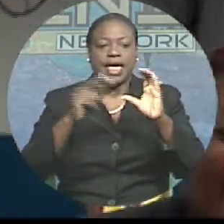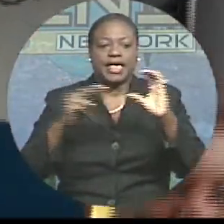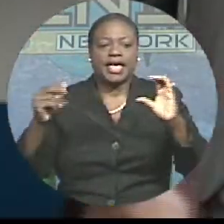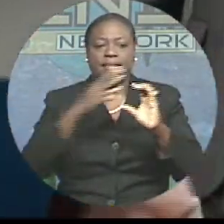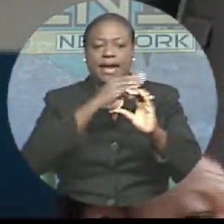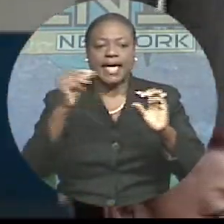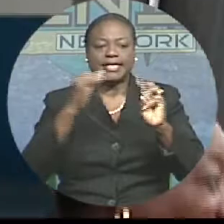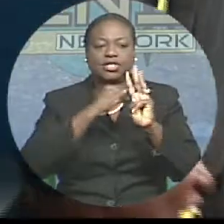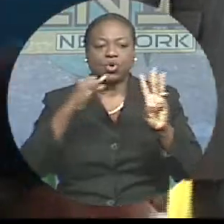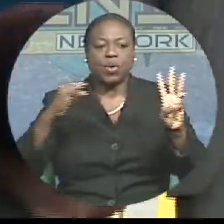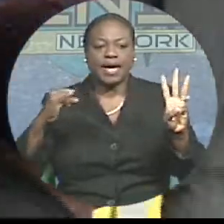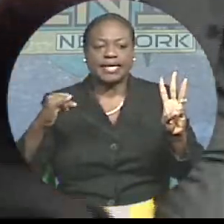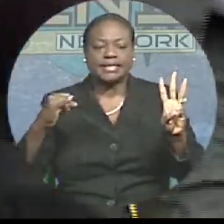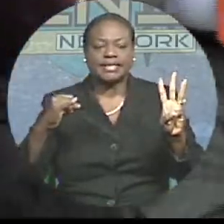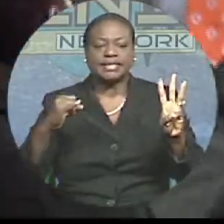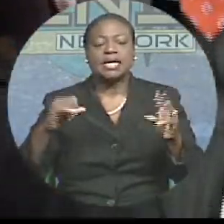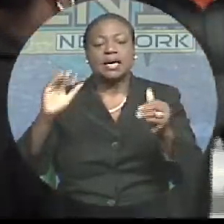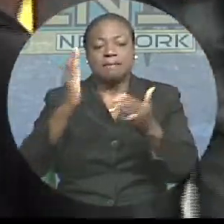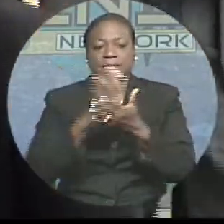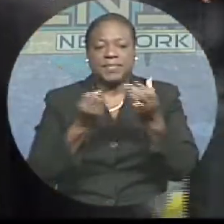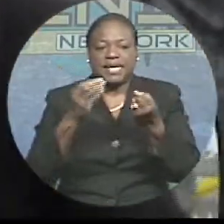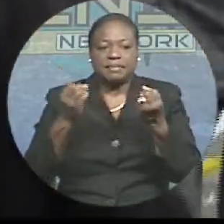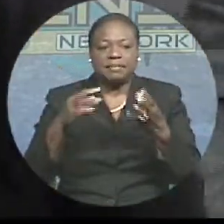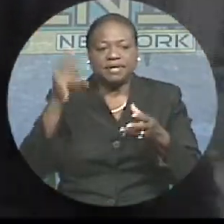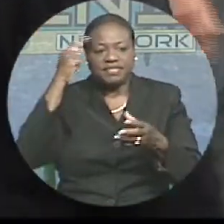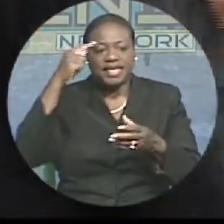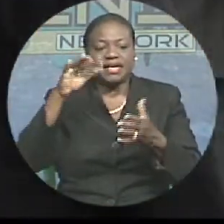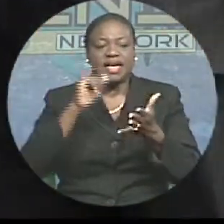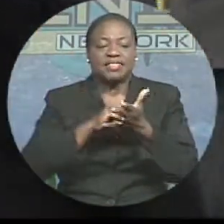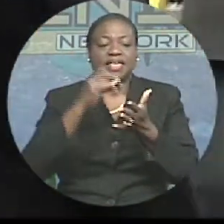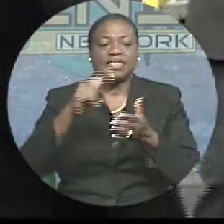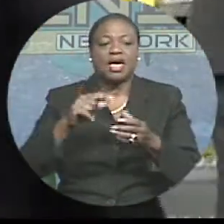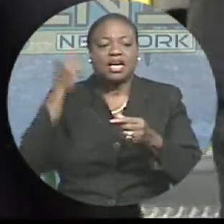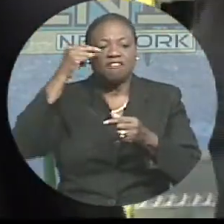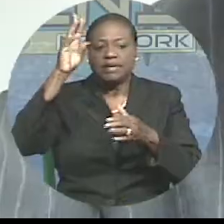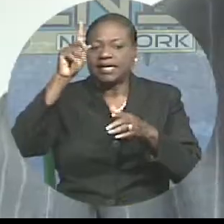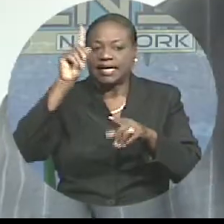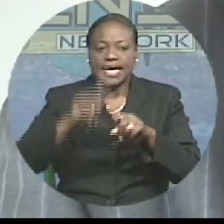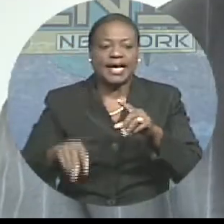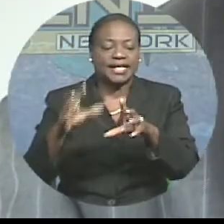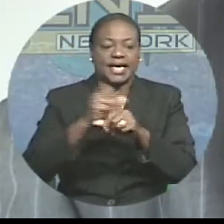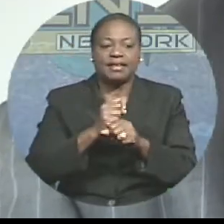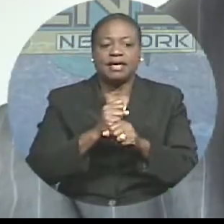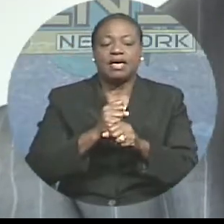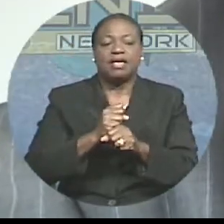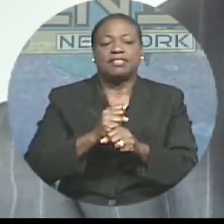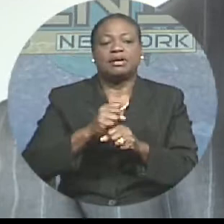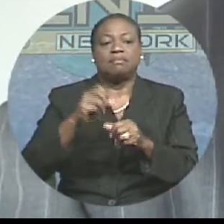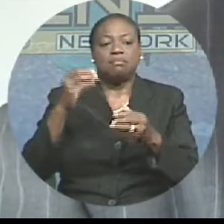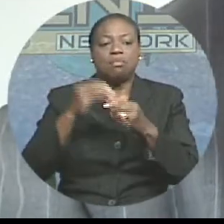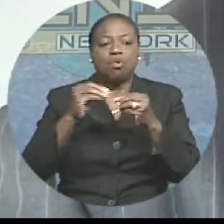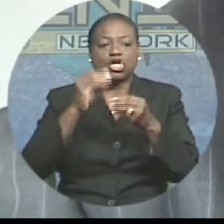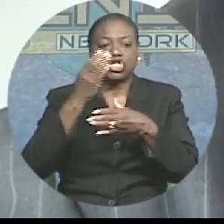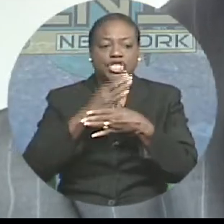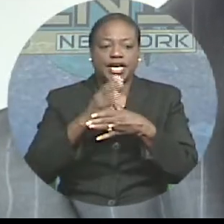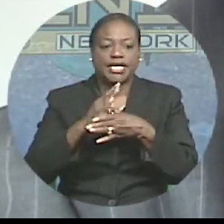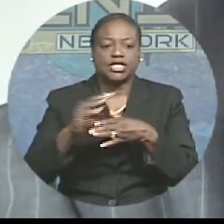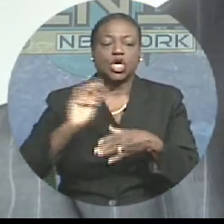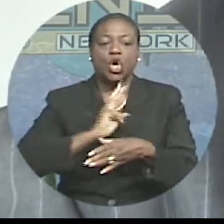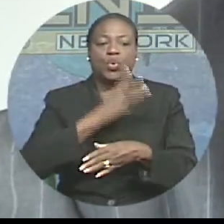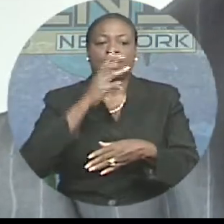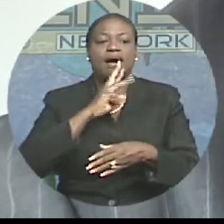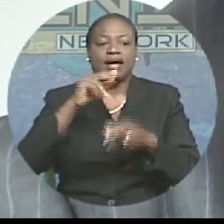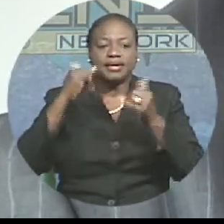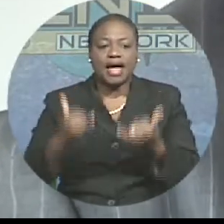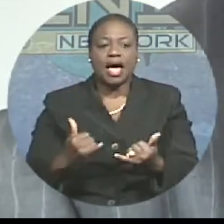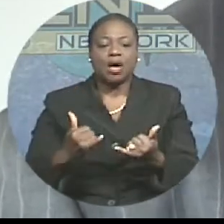that the government cannot regain majority shares, the Prime Minister had this to say. I'm now going to meet with the